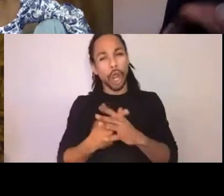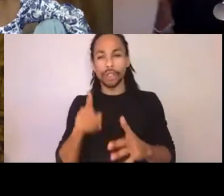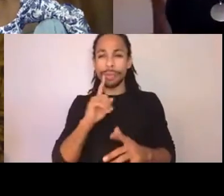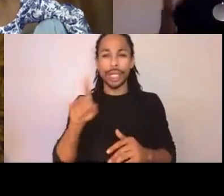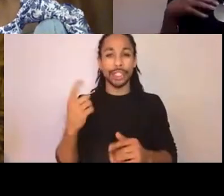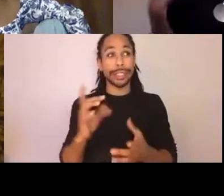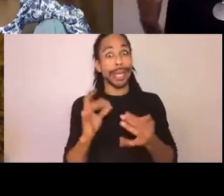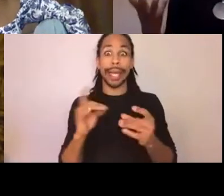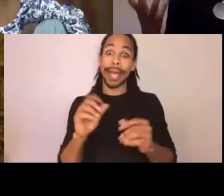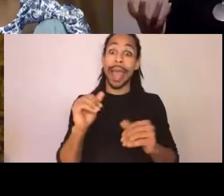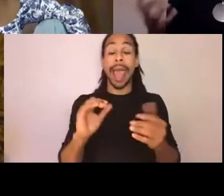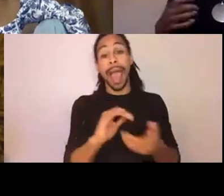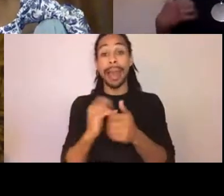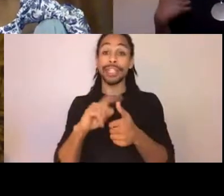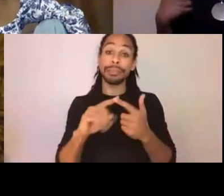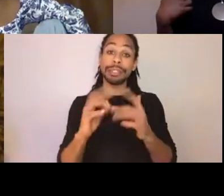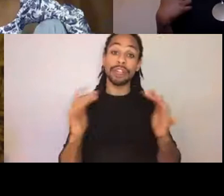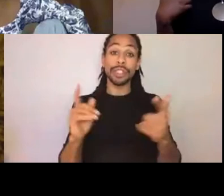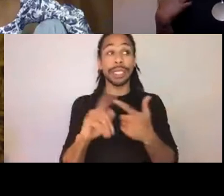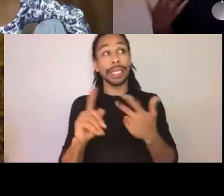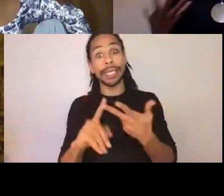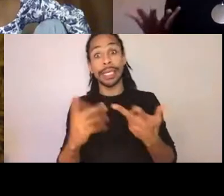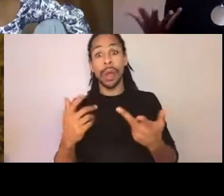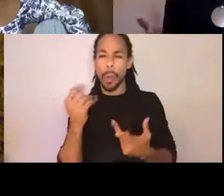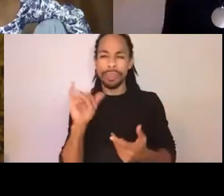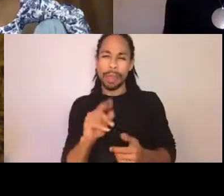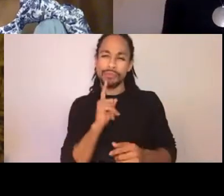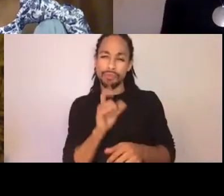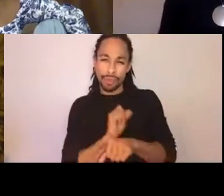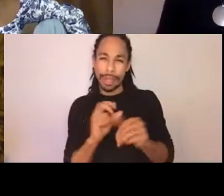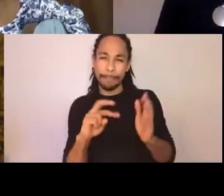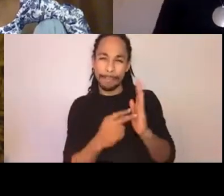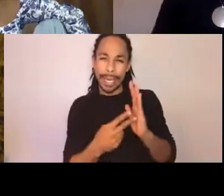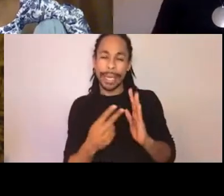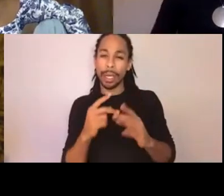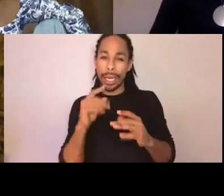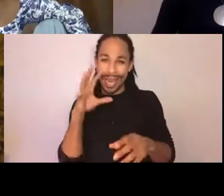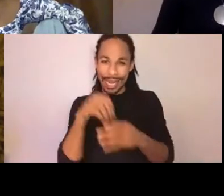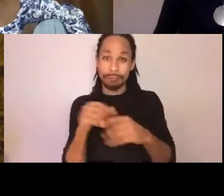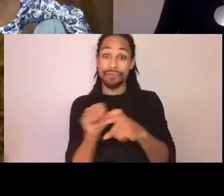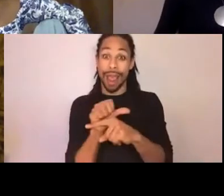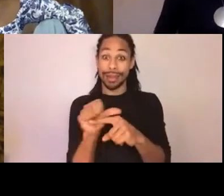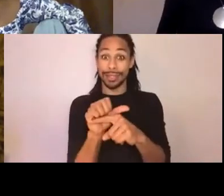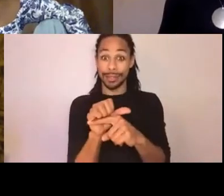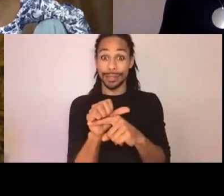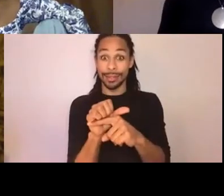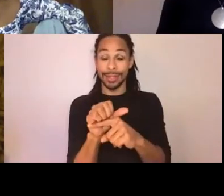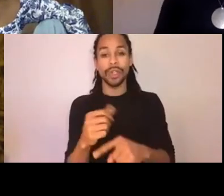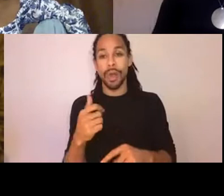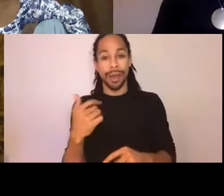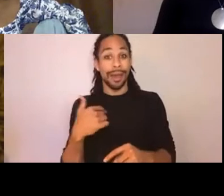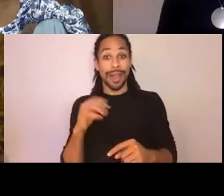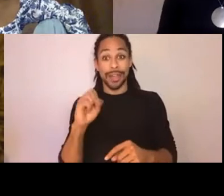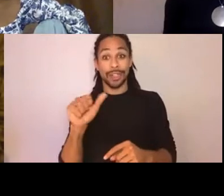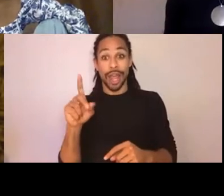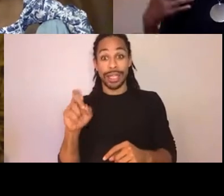allyship, diversity, what do these things mean and what do they look like in practice? Sade, I'd love to turn to you and see,